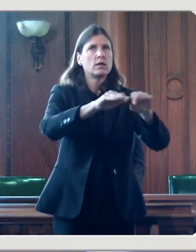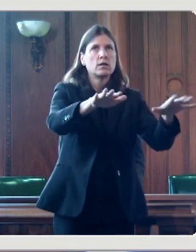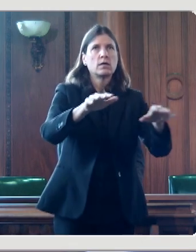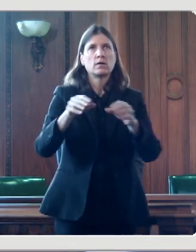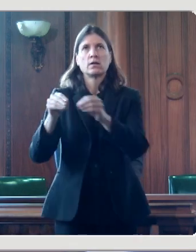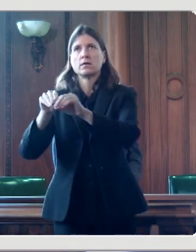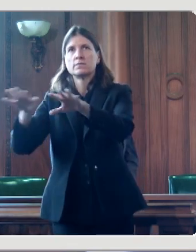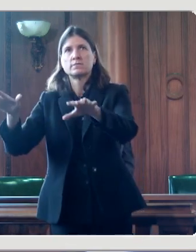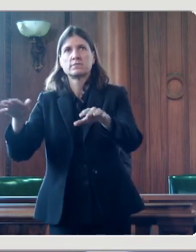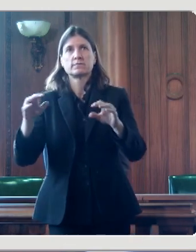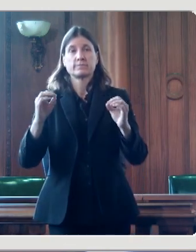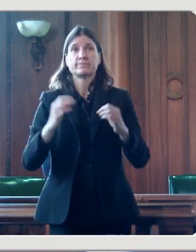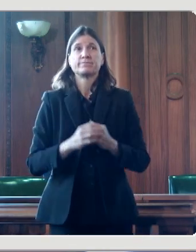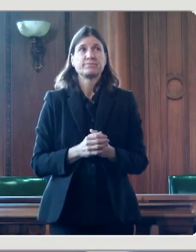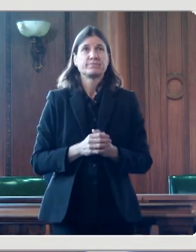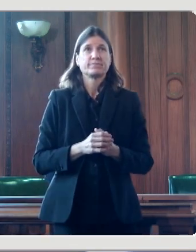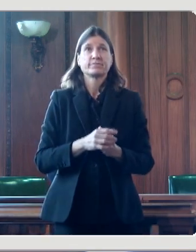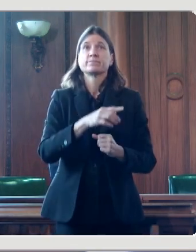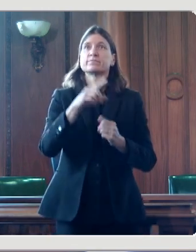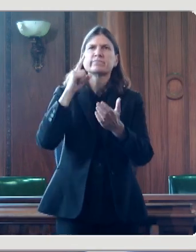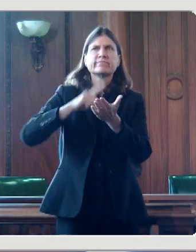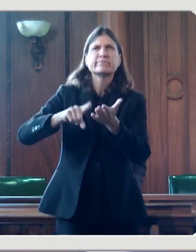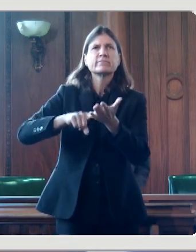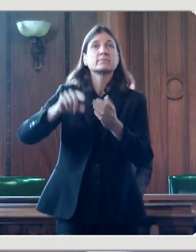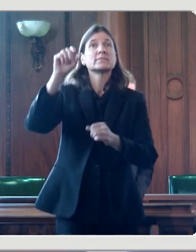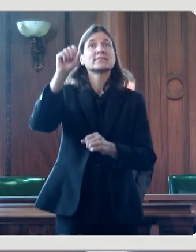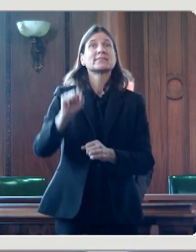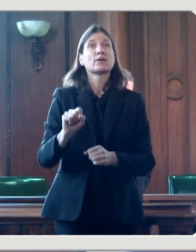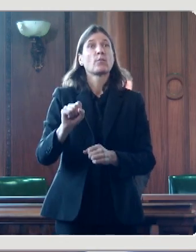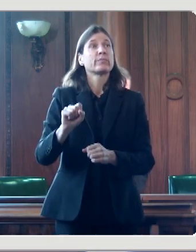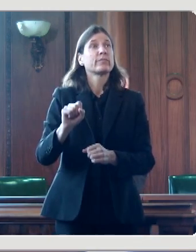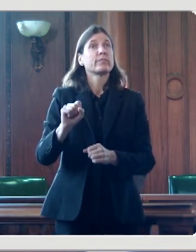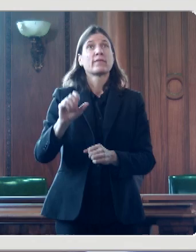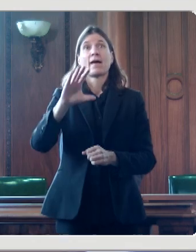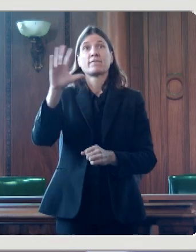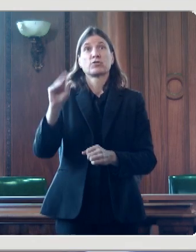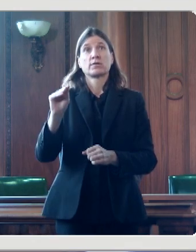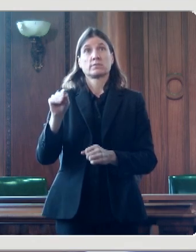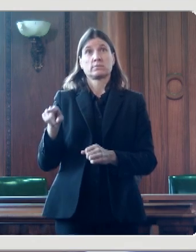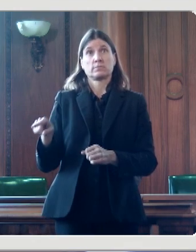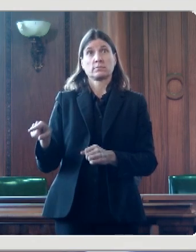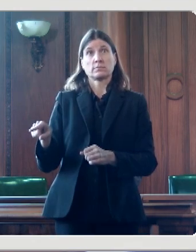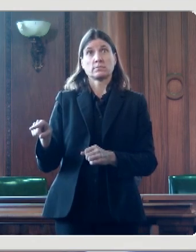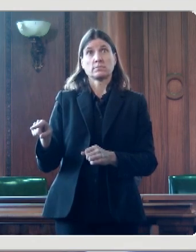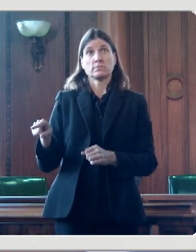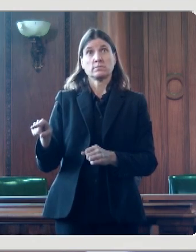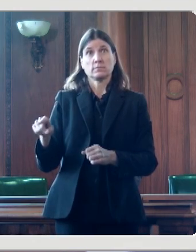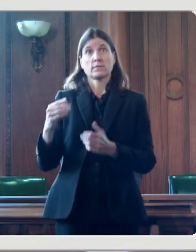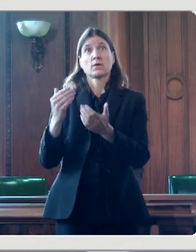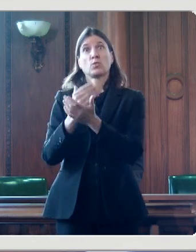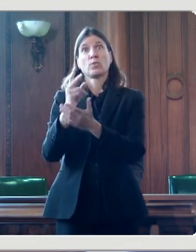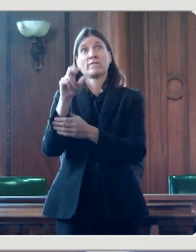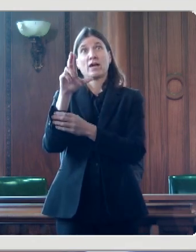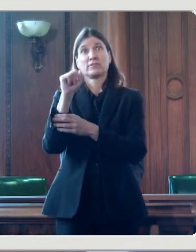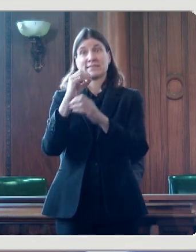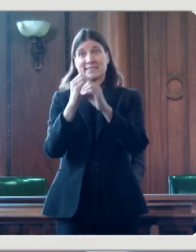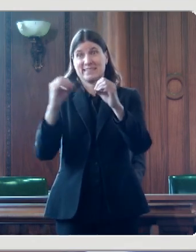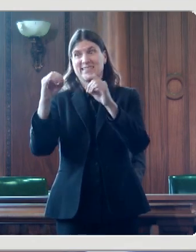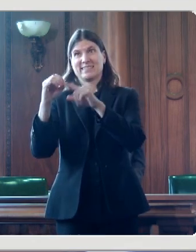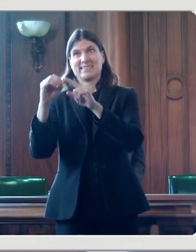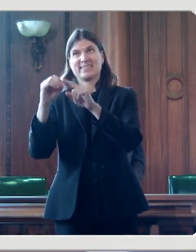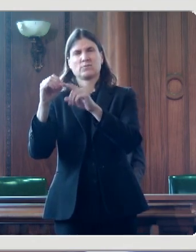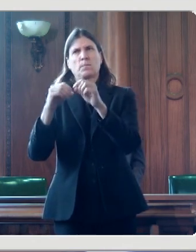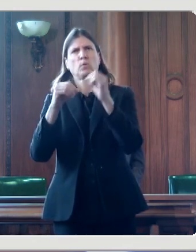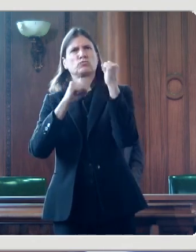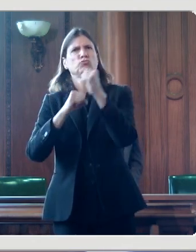increase is exponential. And so the priorities for 2021 for each of us remain very